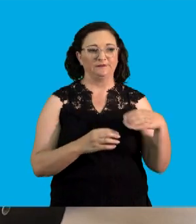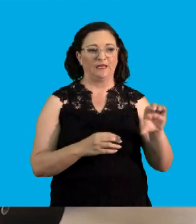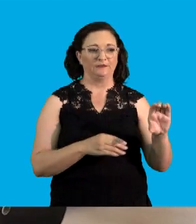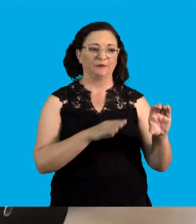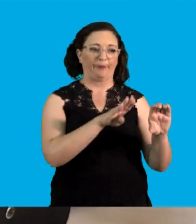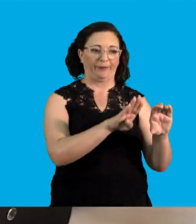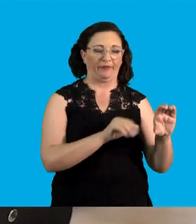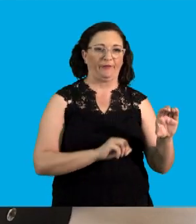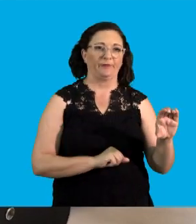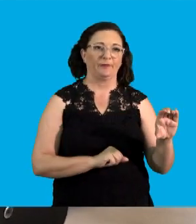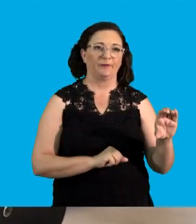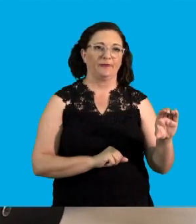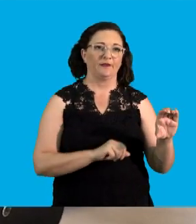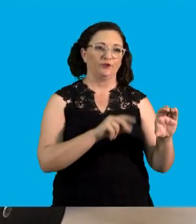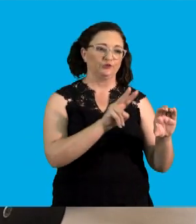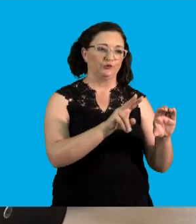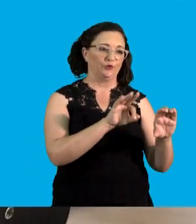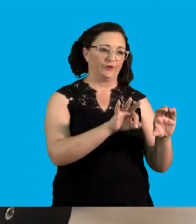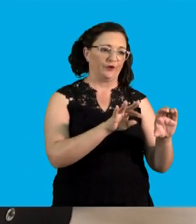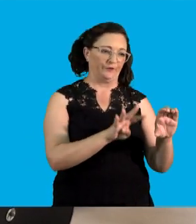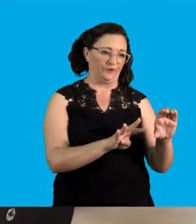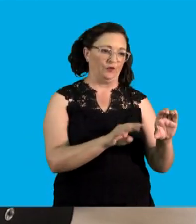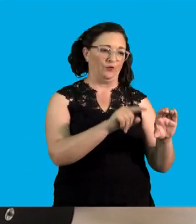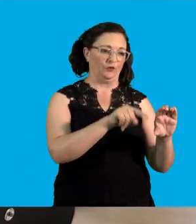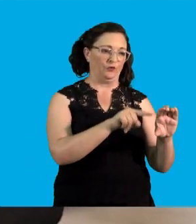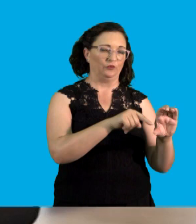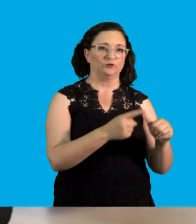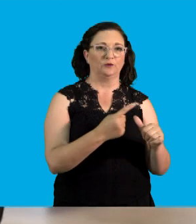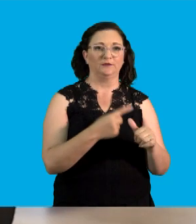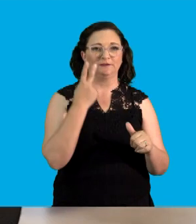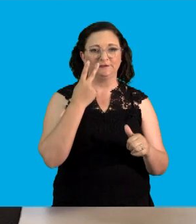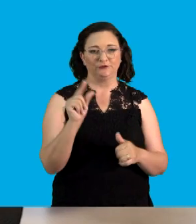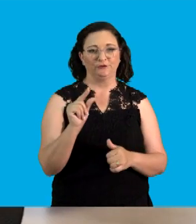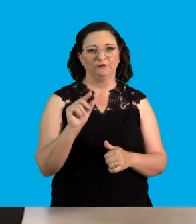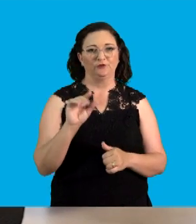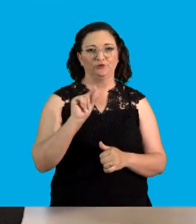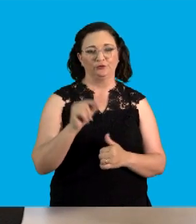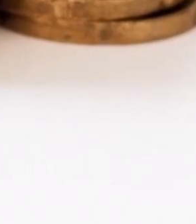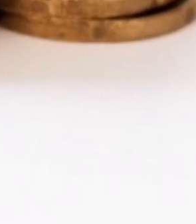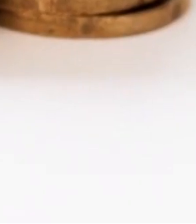answering our question 2, question 3, and question 4. I'll see you after the break.